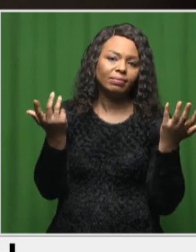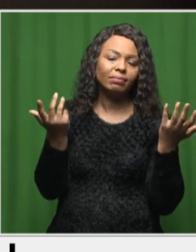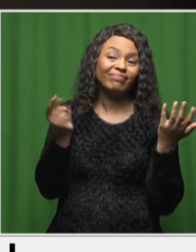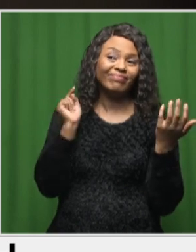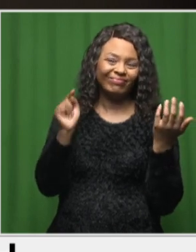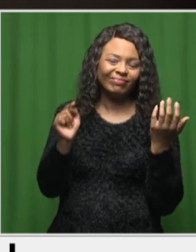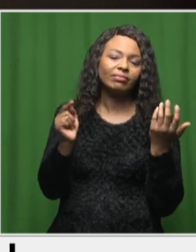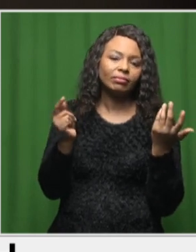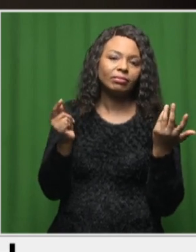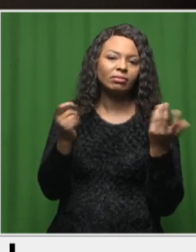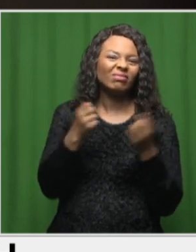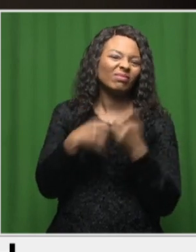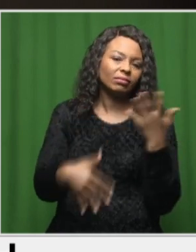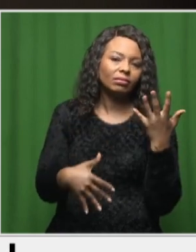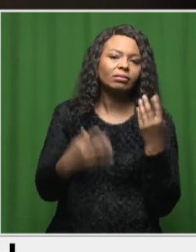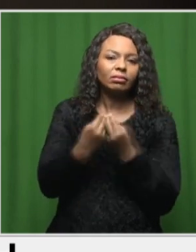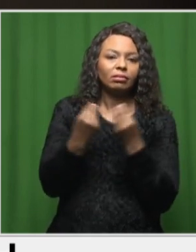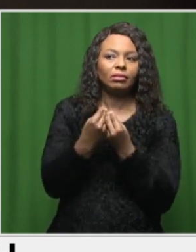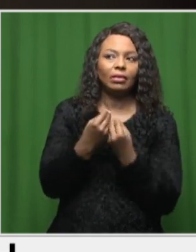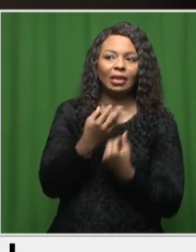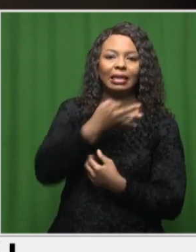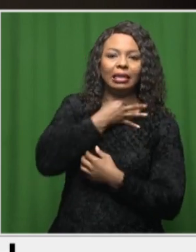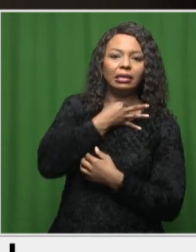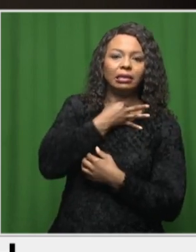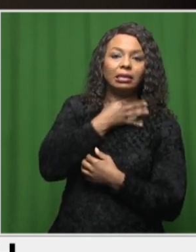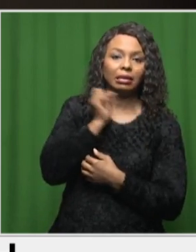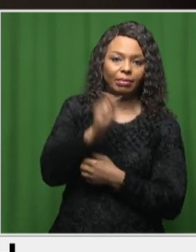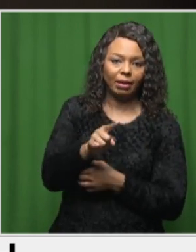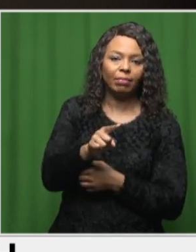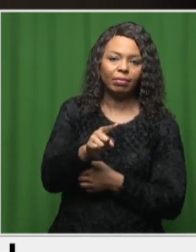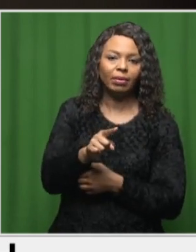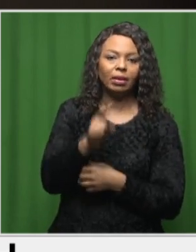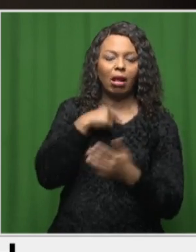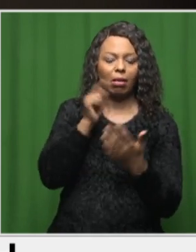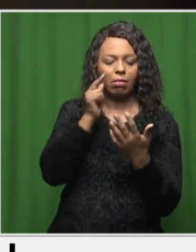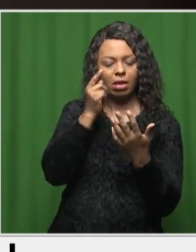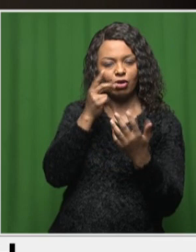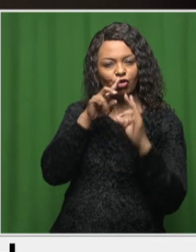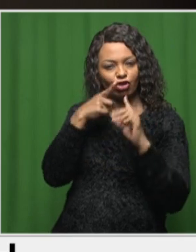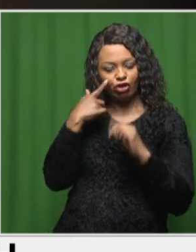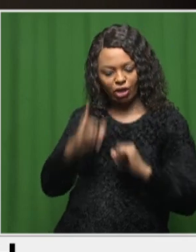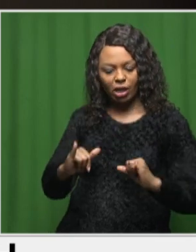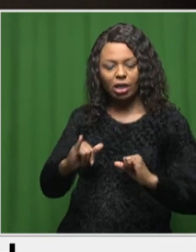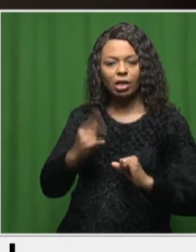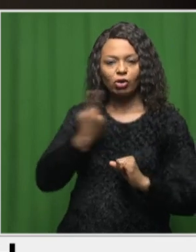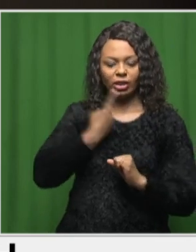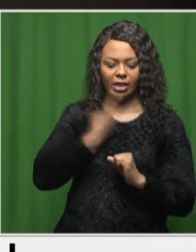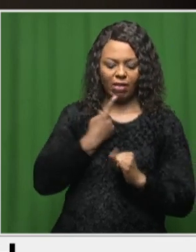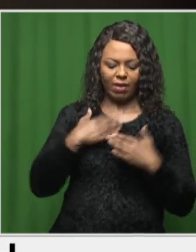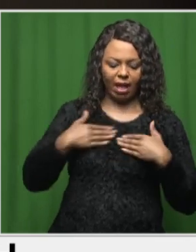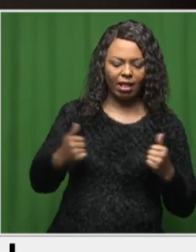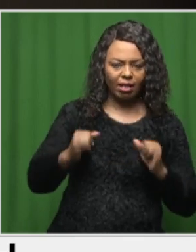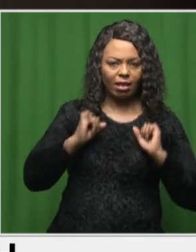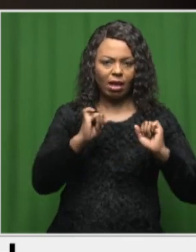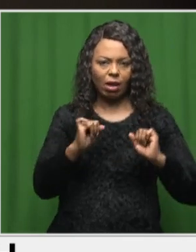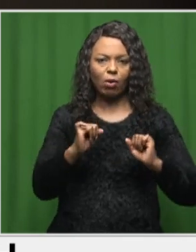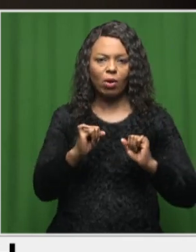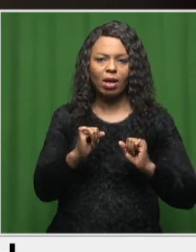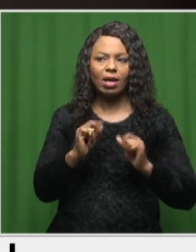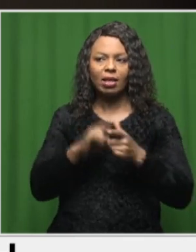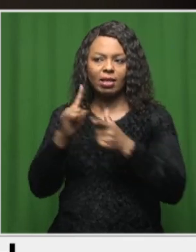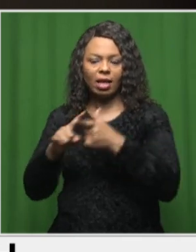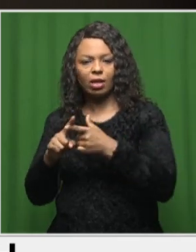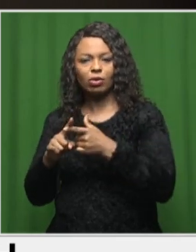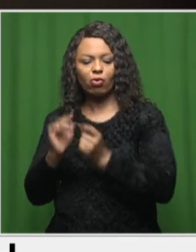consumption as well. And if you add all of that into a risk score, if you try and calculate a risk score, and then you go and take your blood pressure